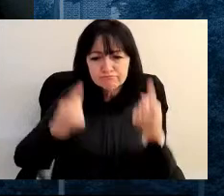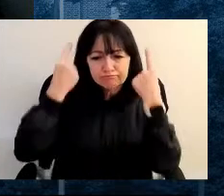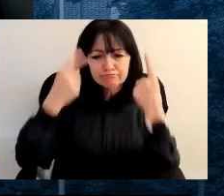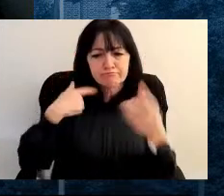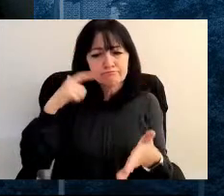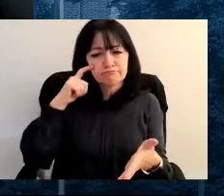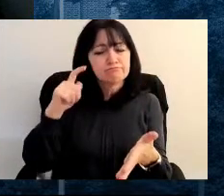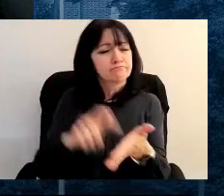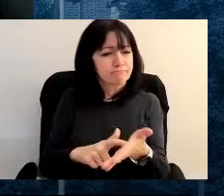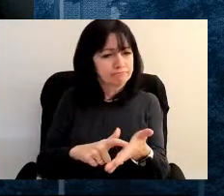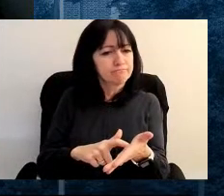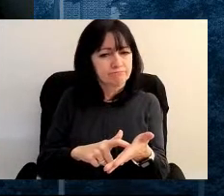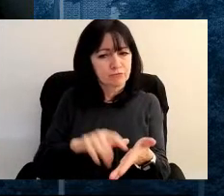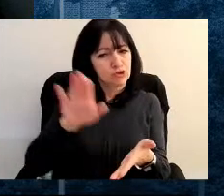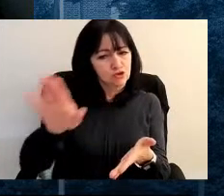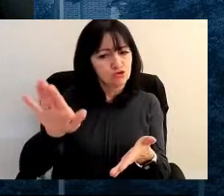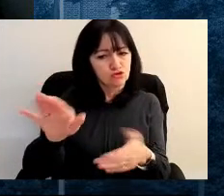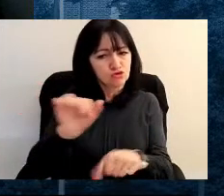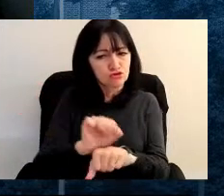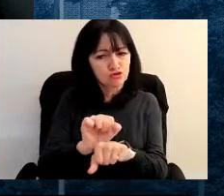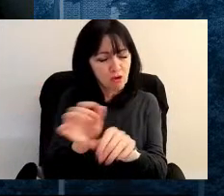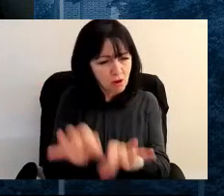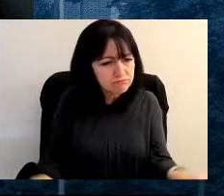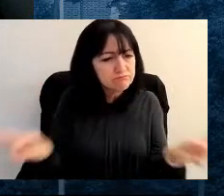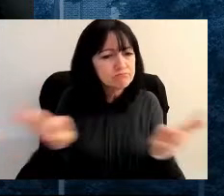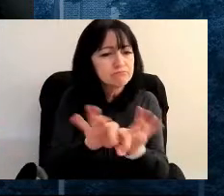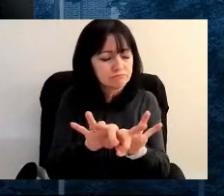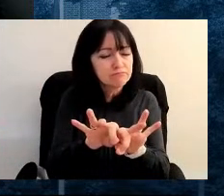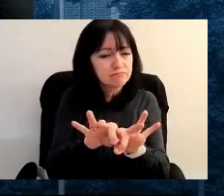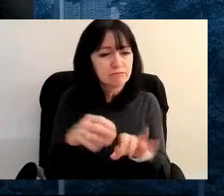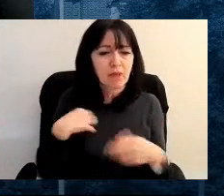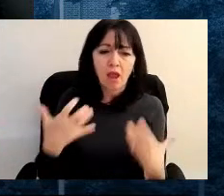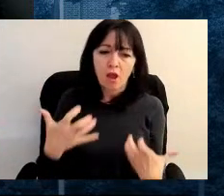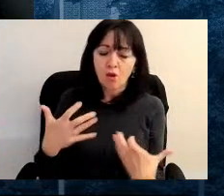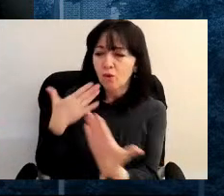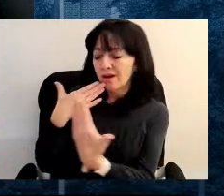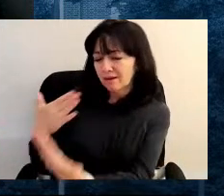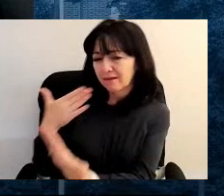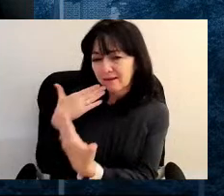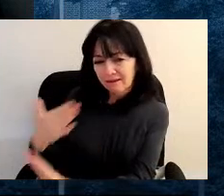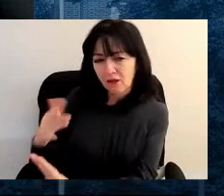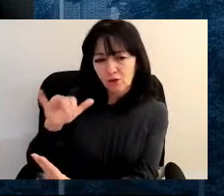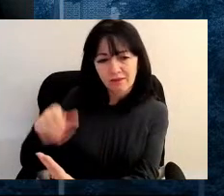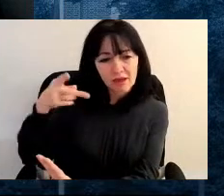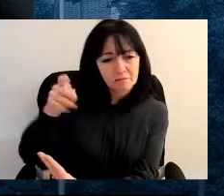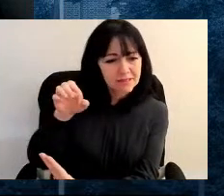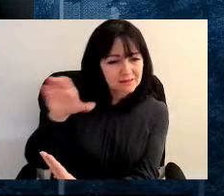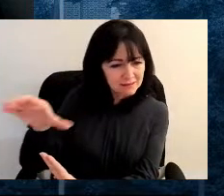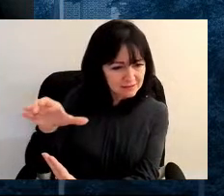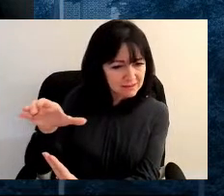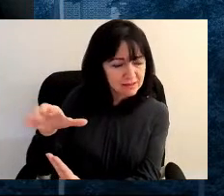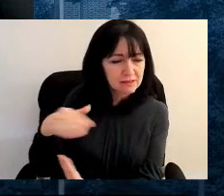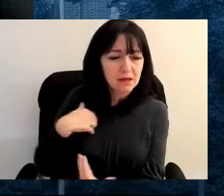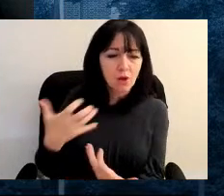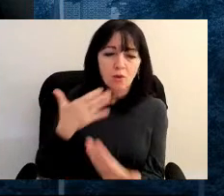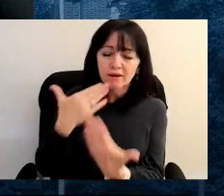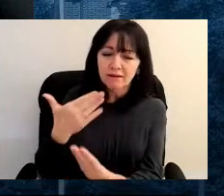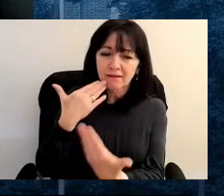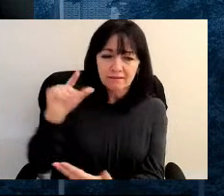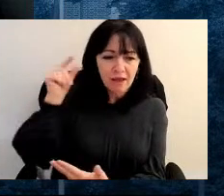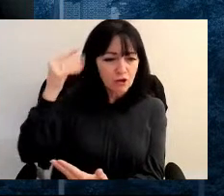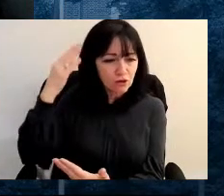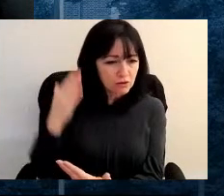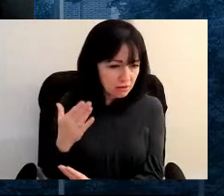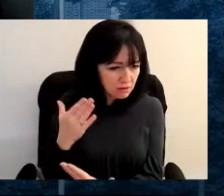work on the Public Education Compensation Committee. Thank you again, Governor Carney, and to my colleagues for your continued commitment and investment